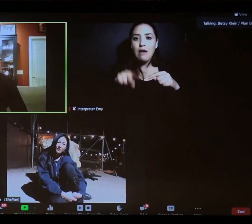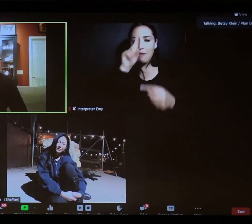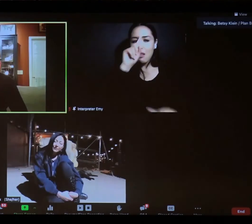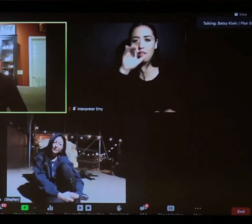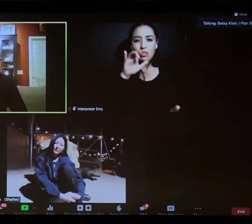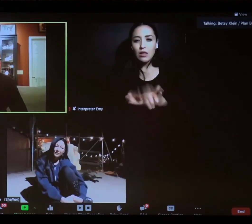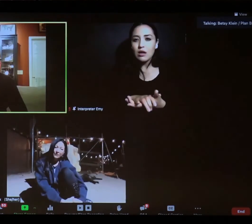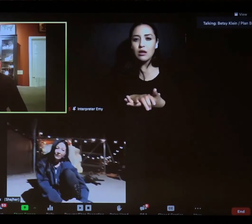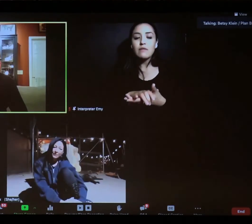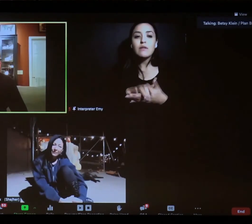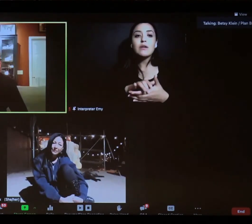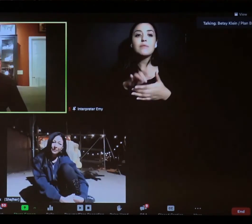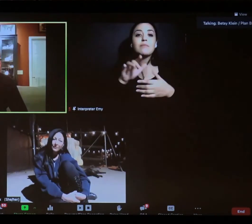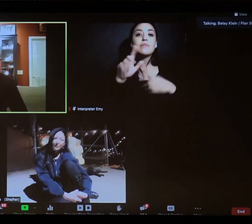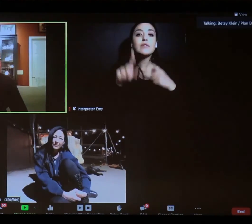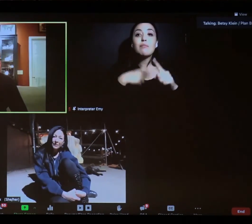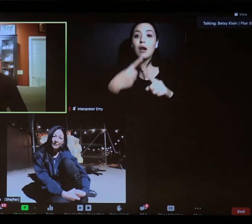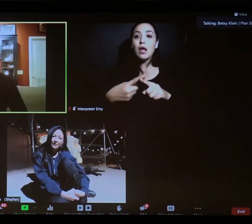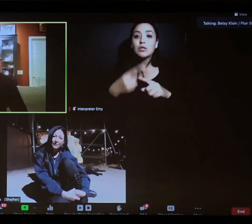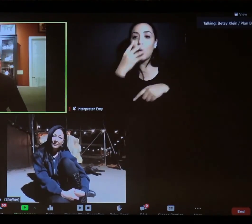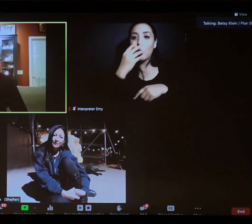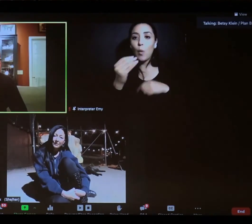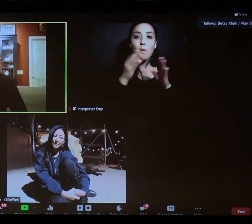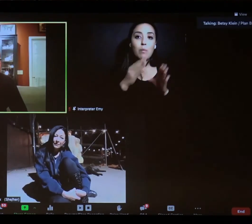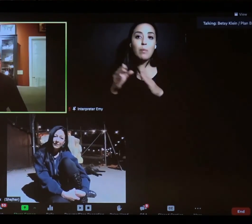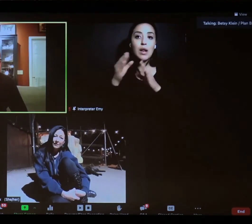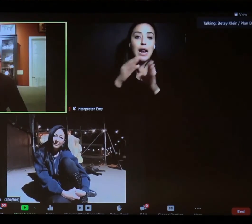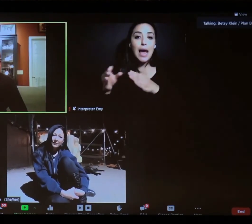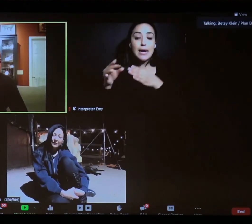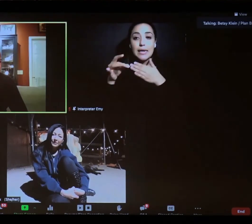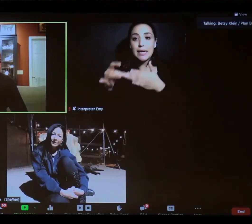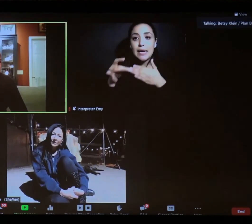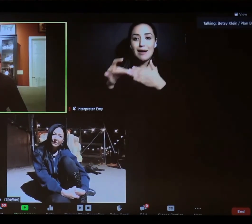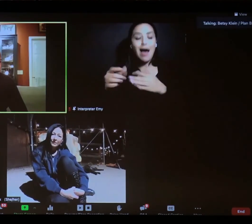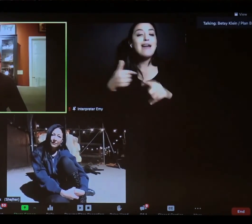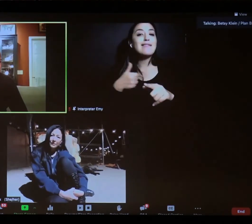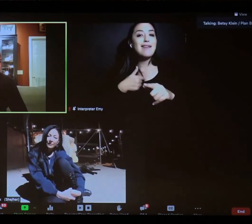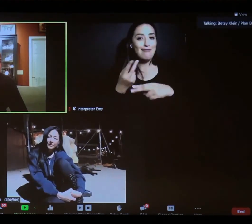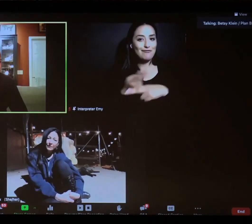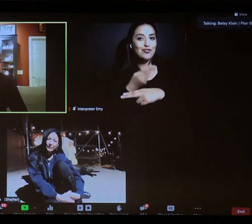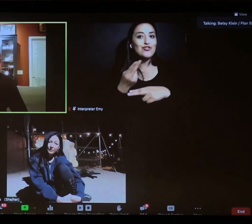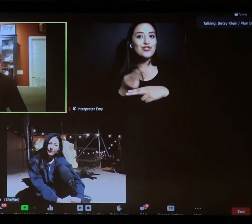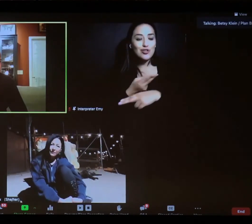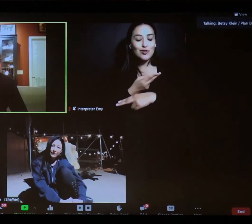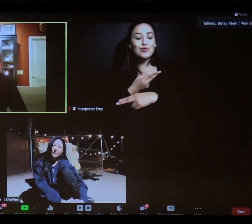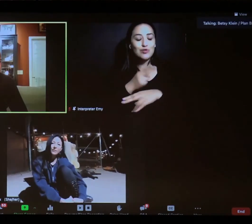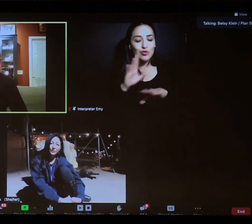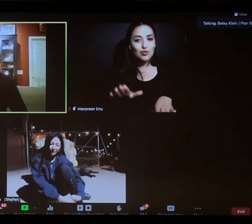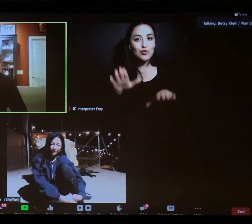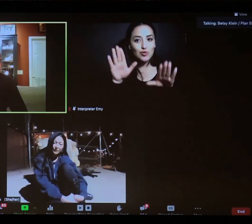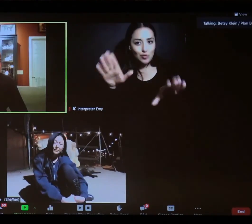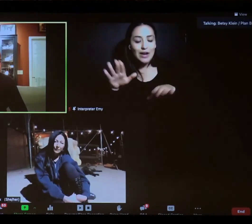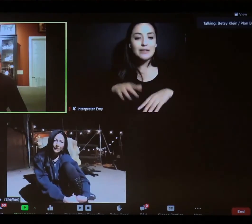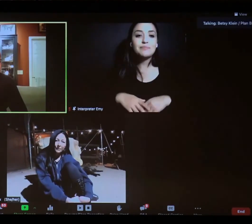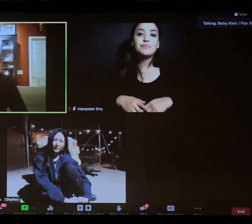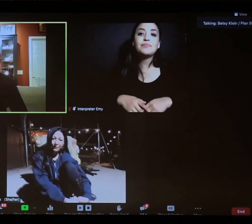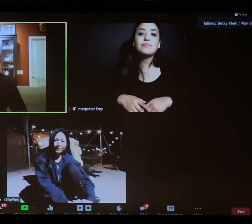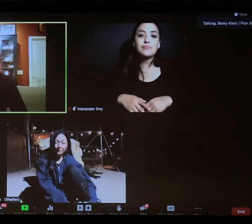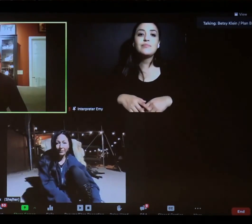Wolf Planning Guide, which I've actually used several times, you know, what a great undertaking that they did and produced for all of